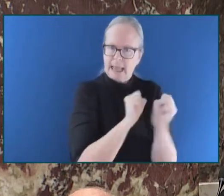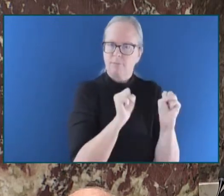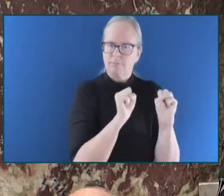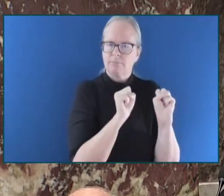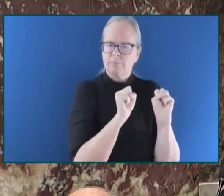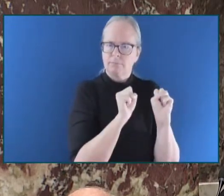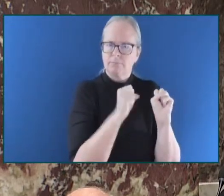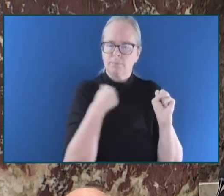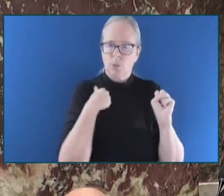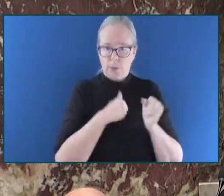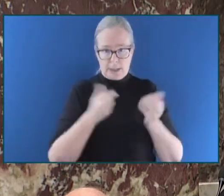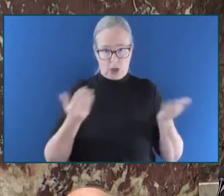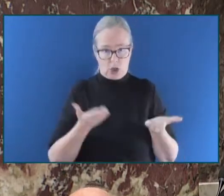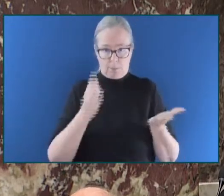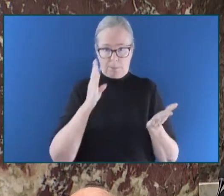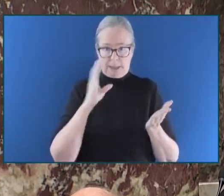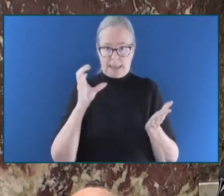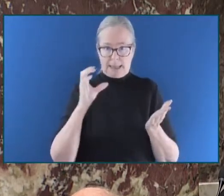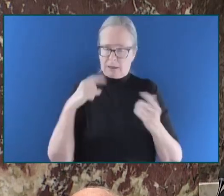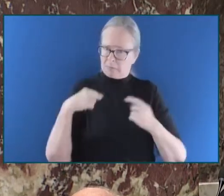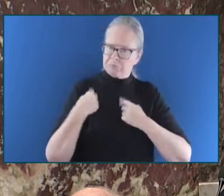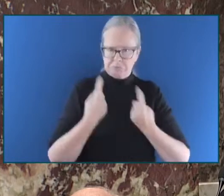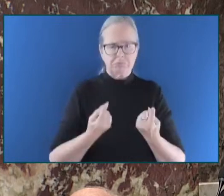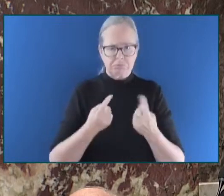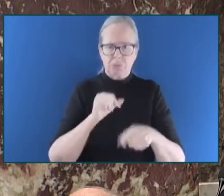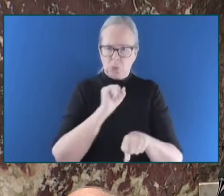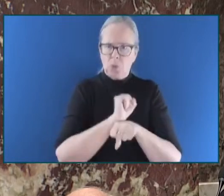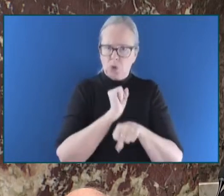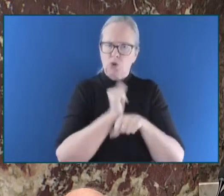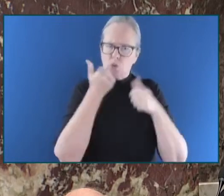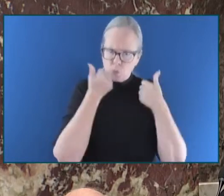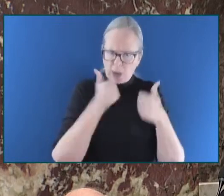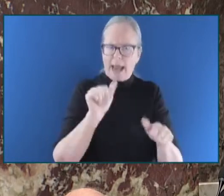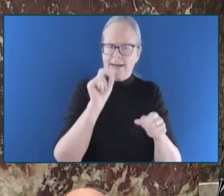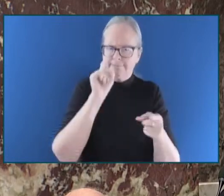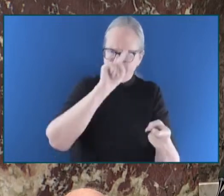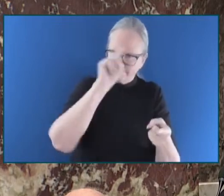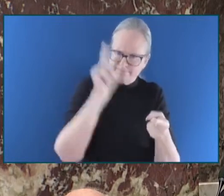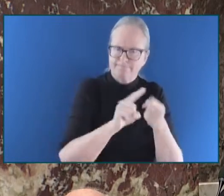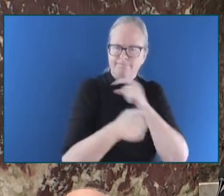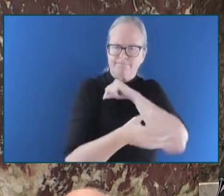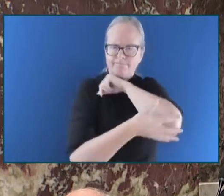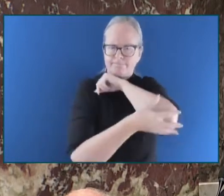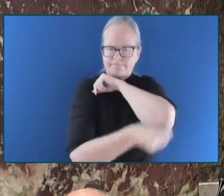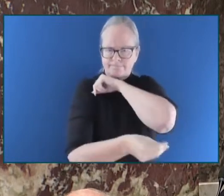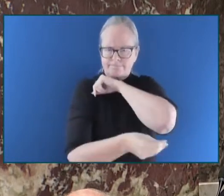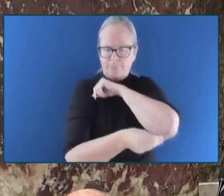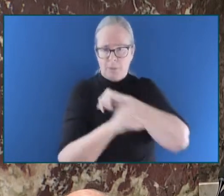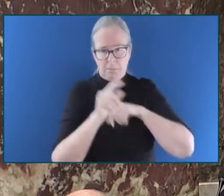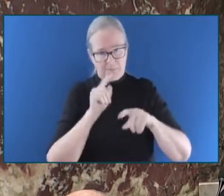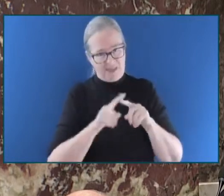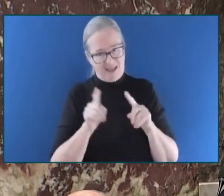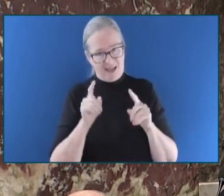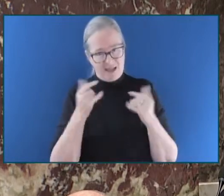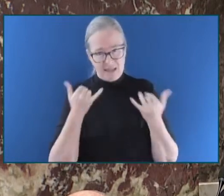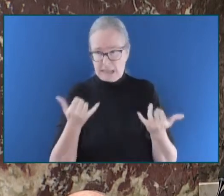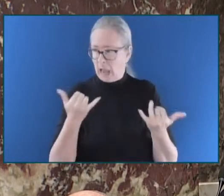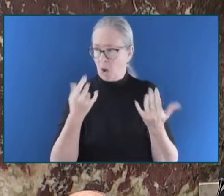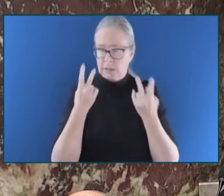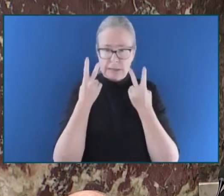eye to the harsh reality that still persists today, especially within our affordability